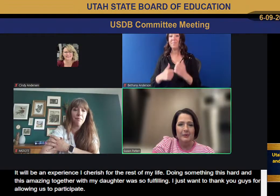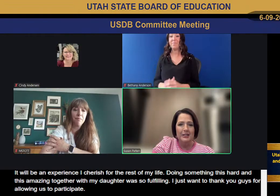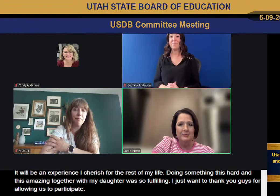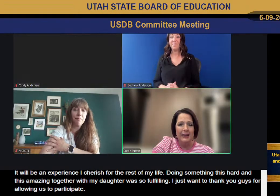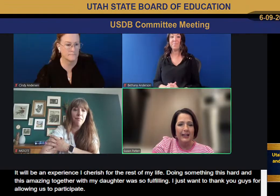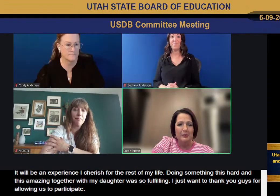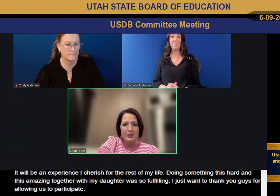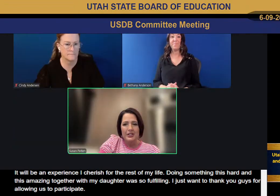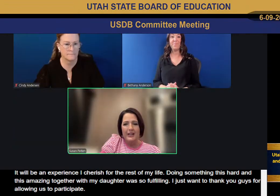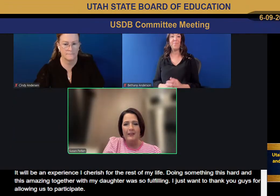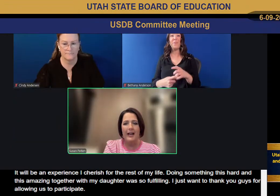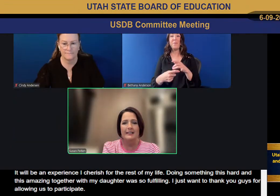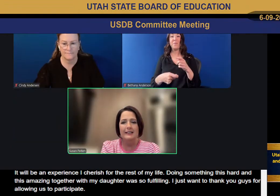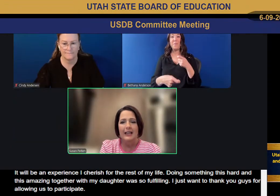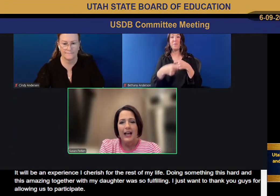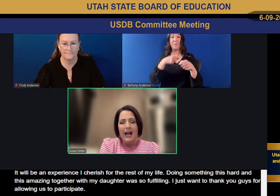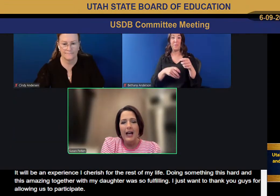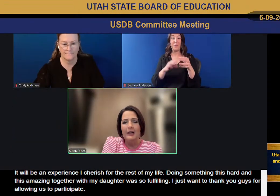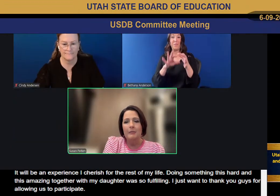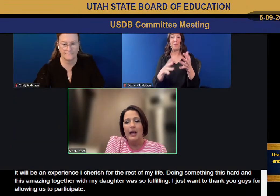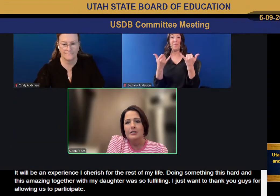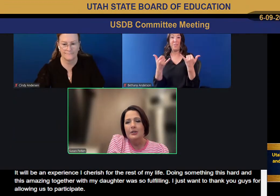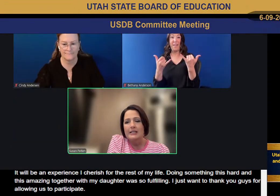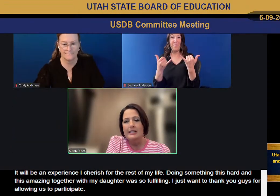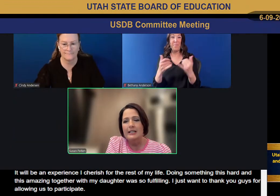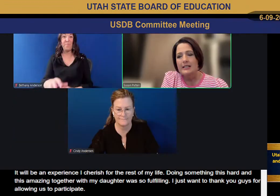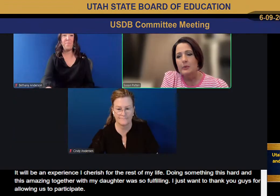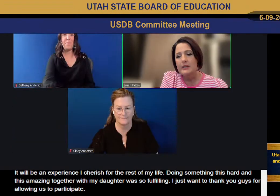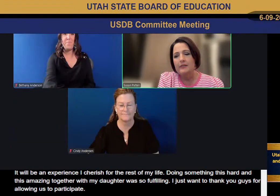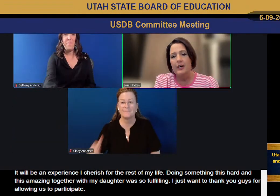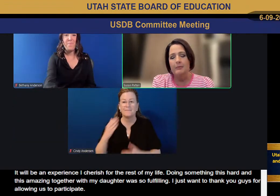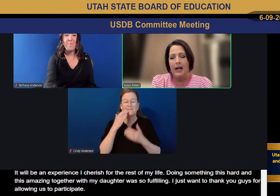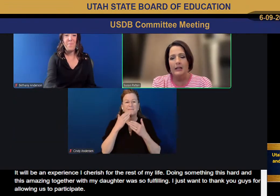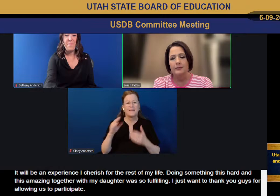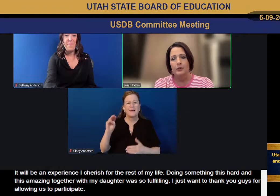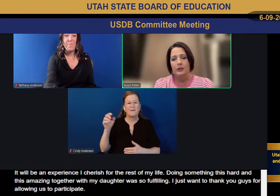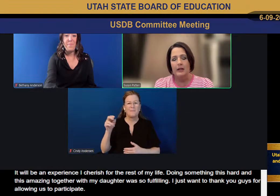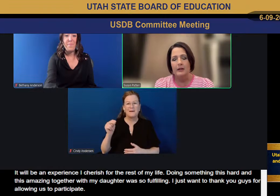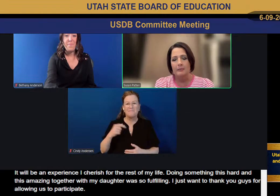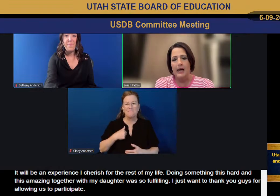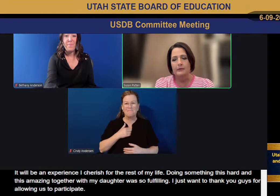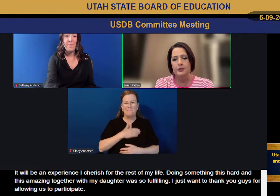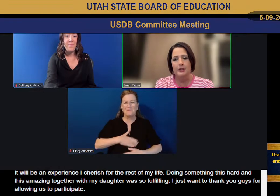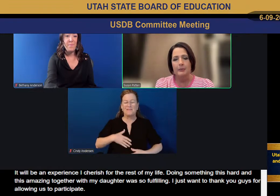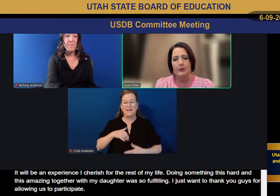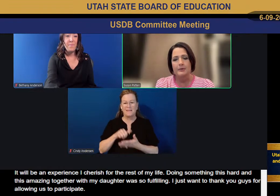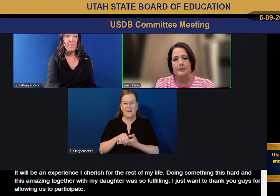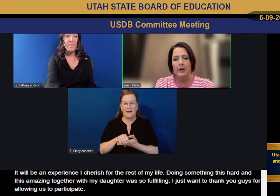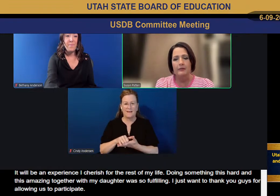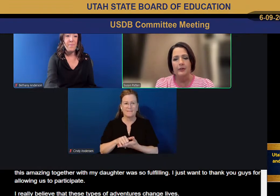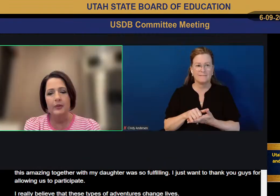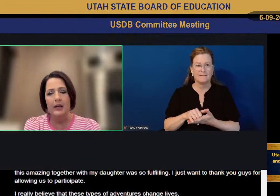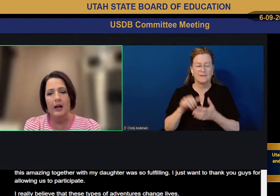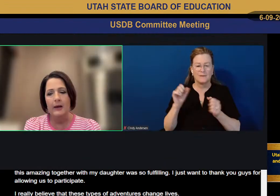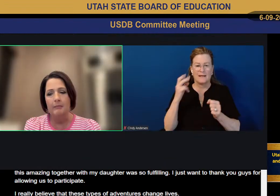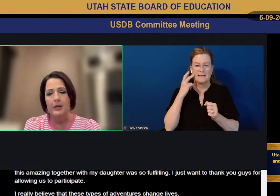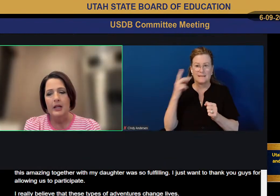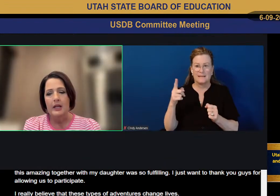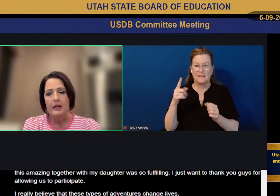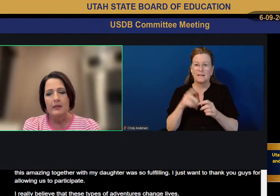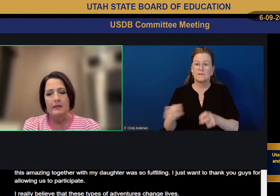Thanks so much, Megan. Appreciate that. As you can see, this was a very impactful trip, and I'm so grateful